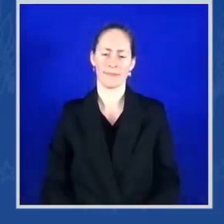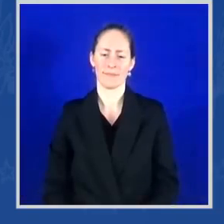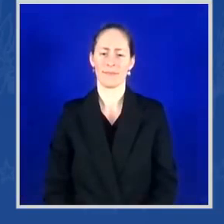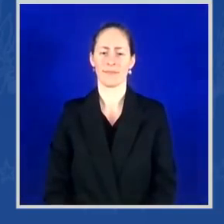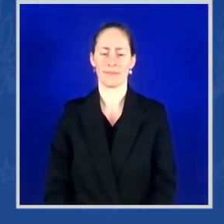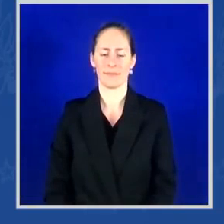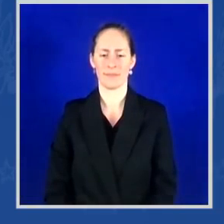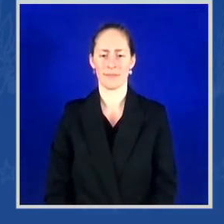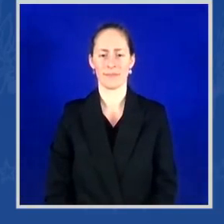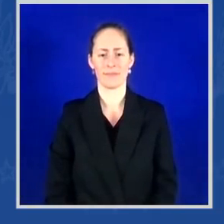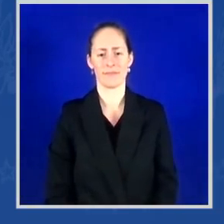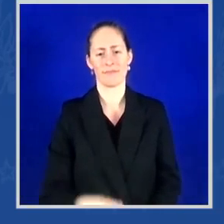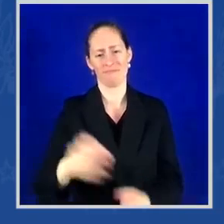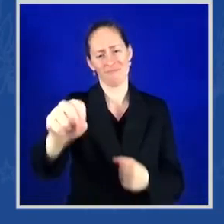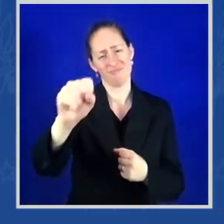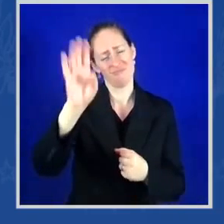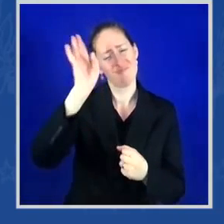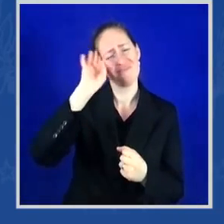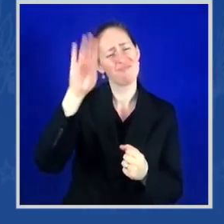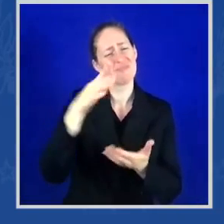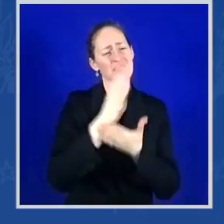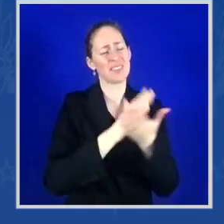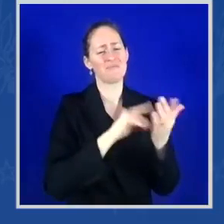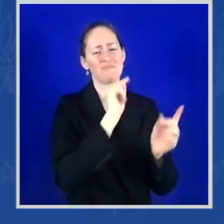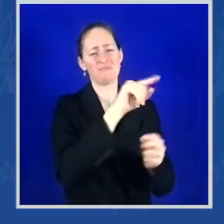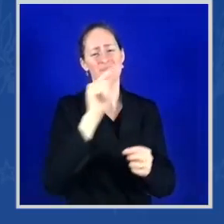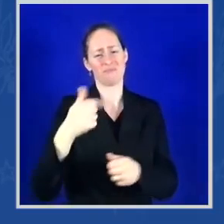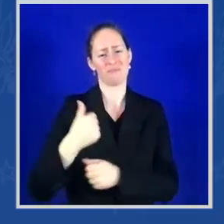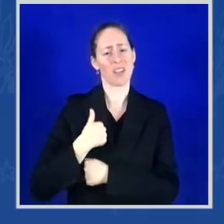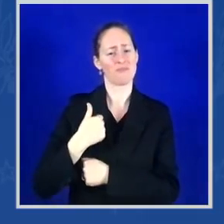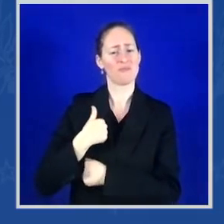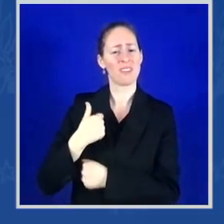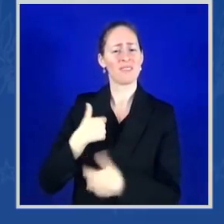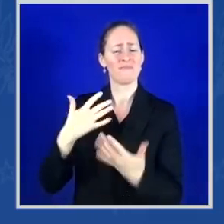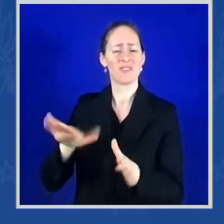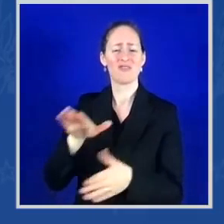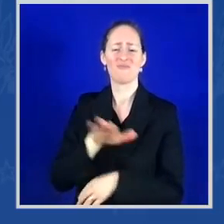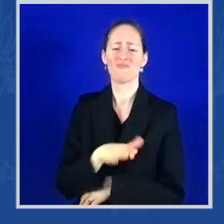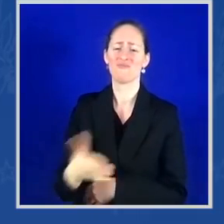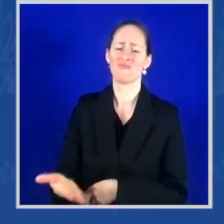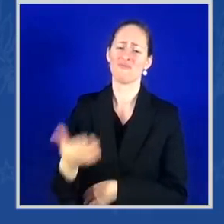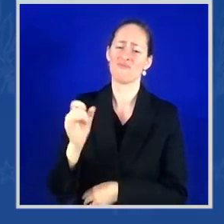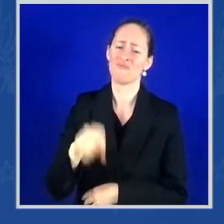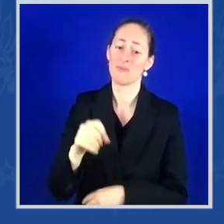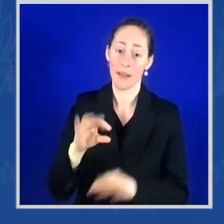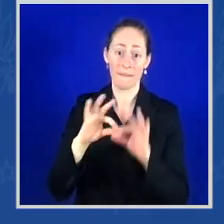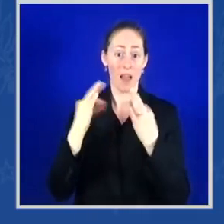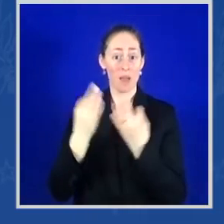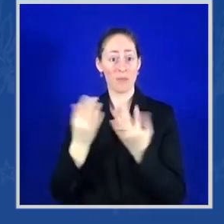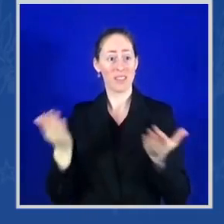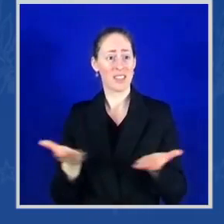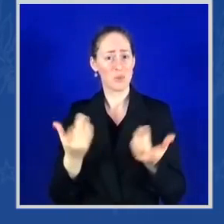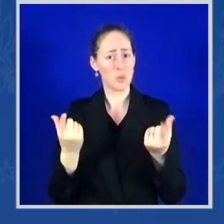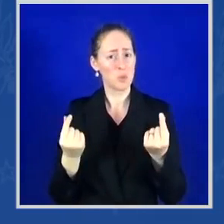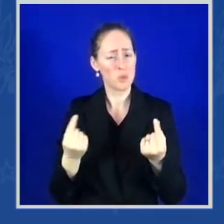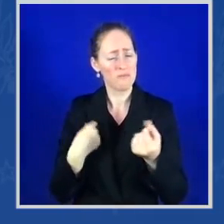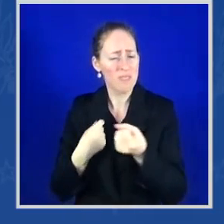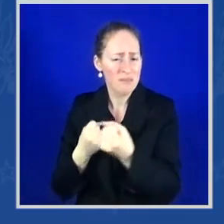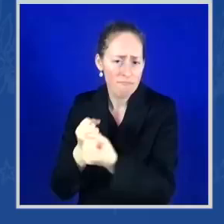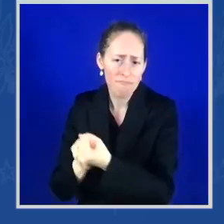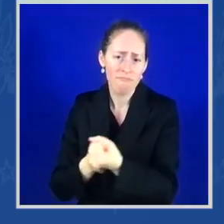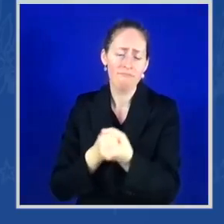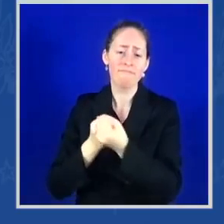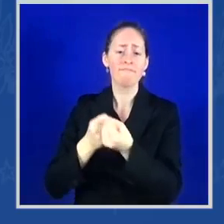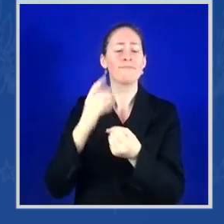by our Gold Star families, here reliably year after year. And for them, it's a